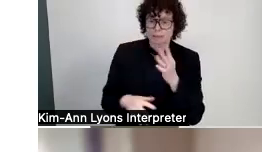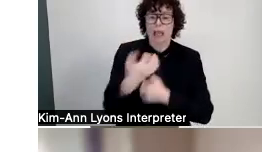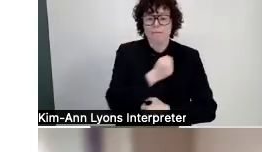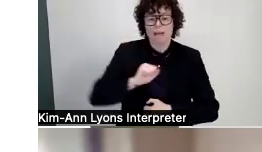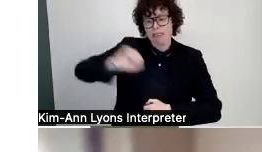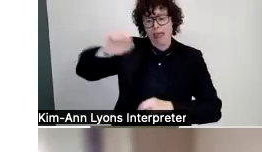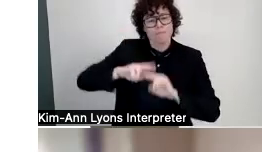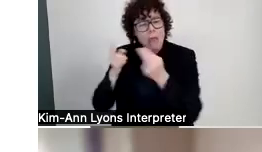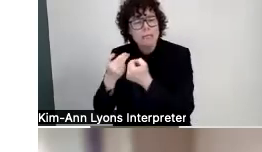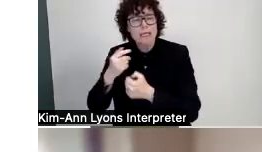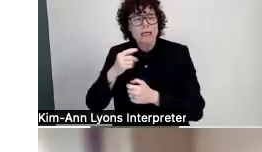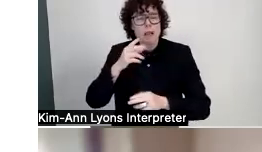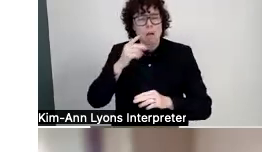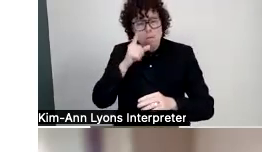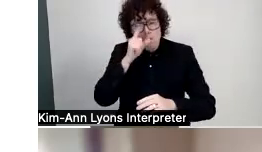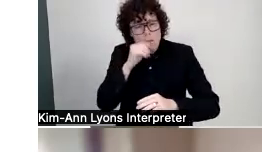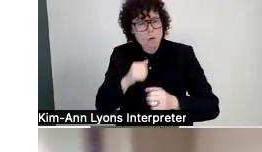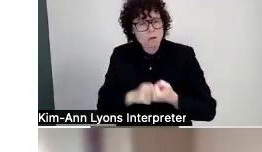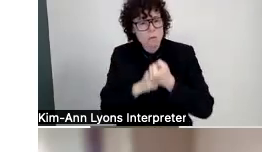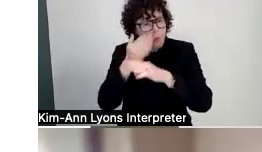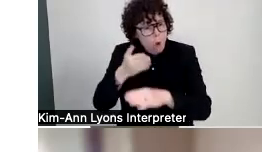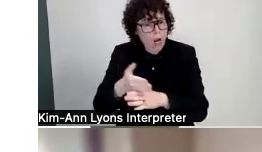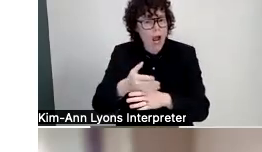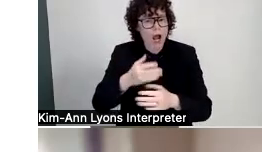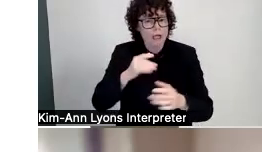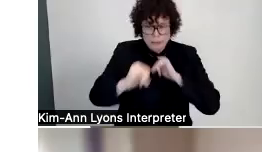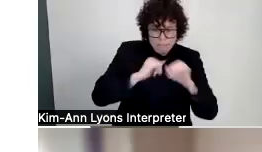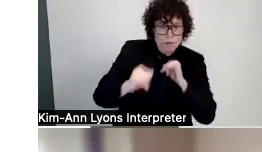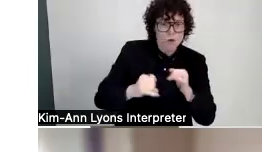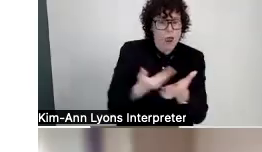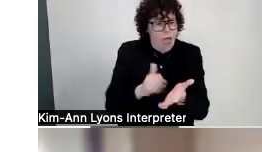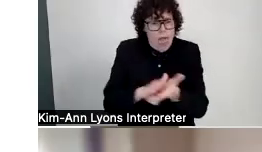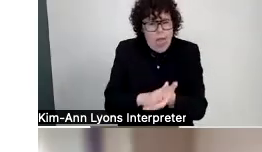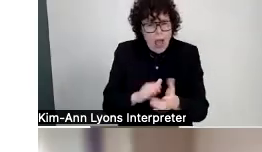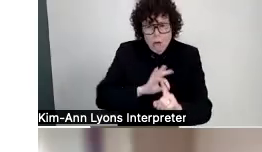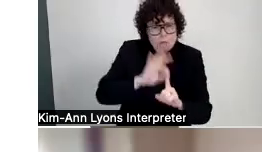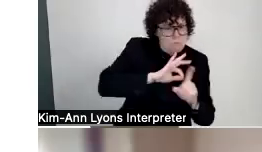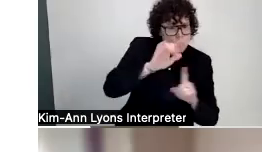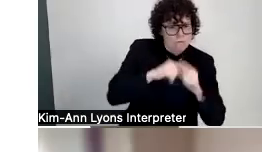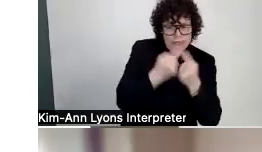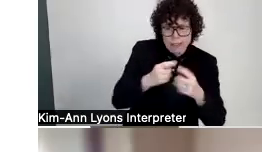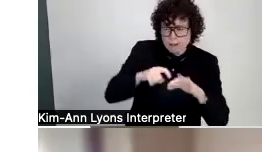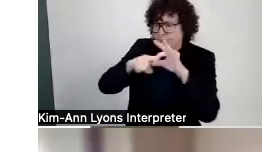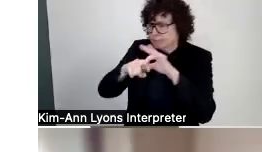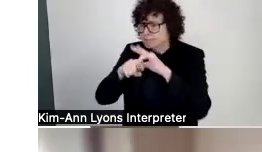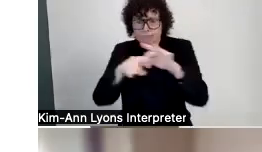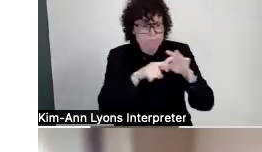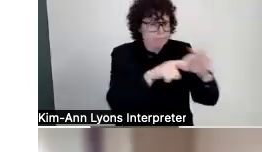them what they thought health students and health workers should know and be able to do to give good health care to people with intellectual